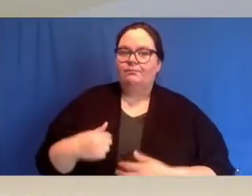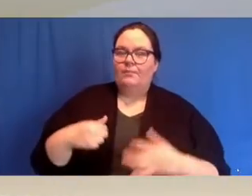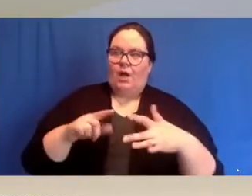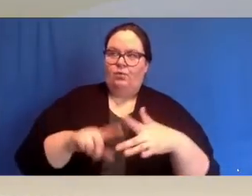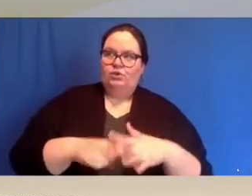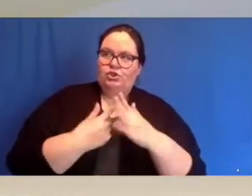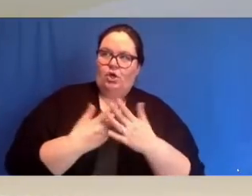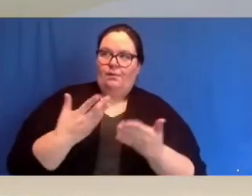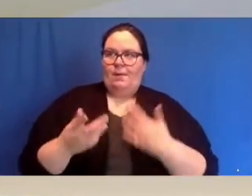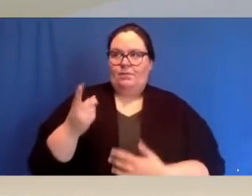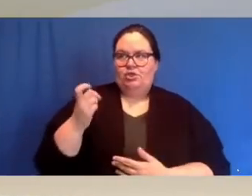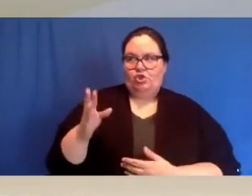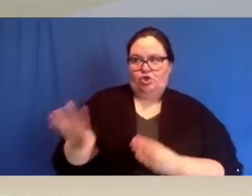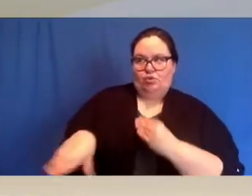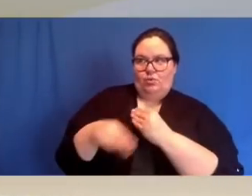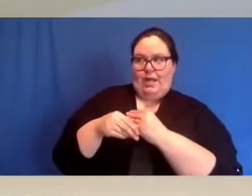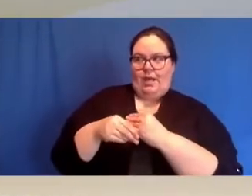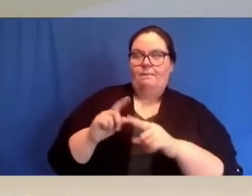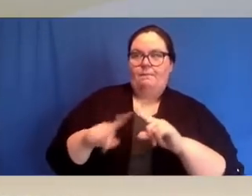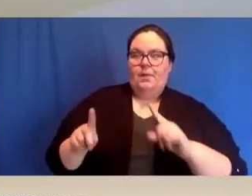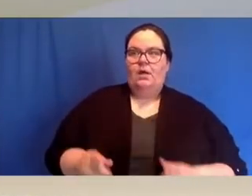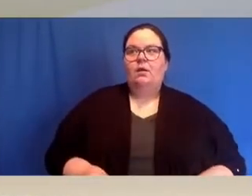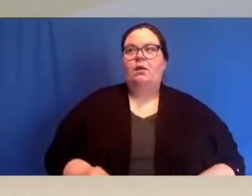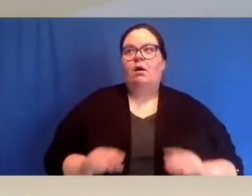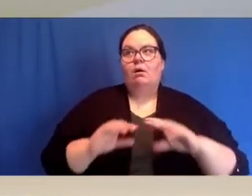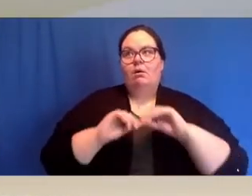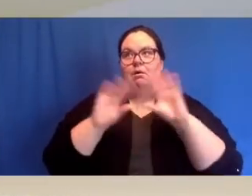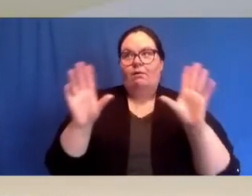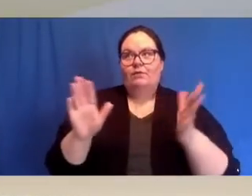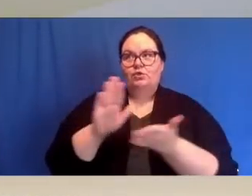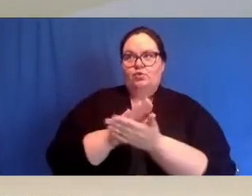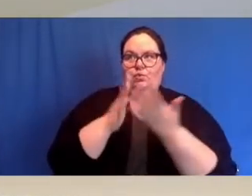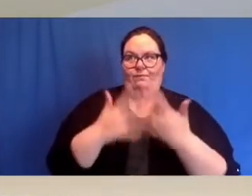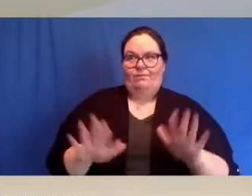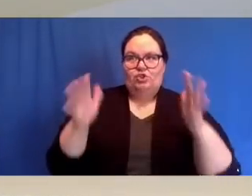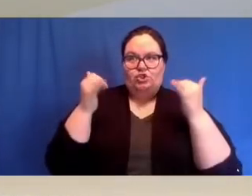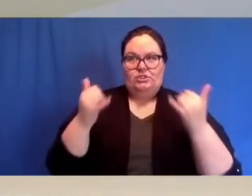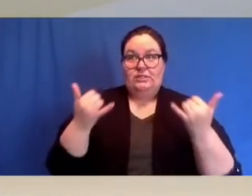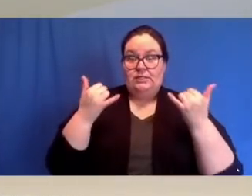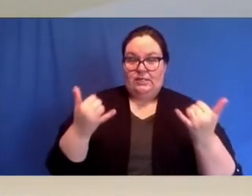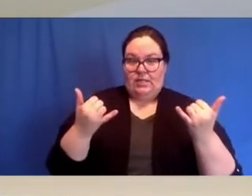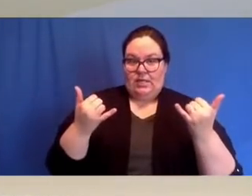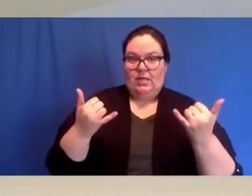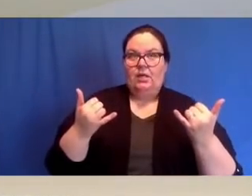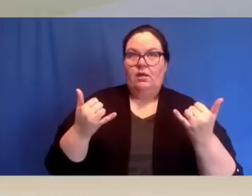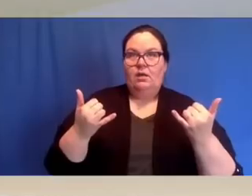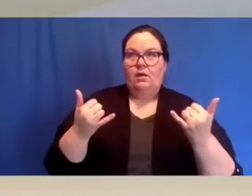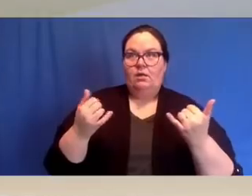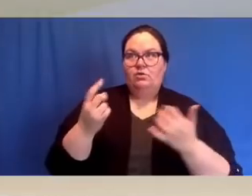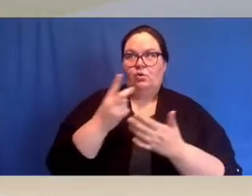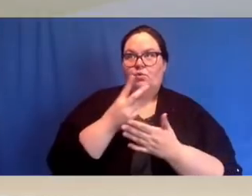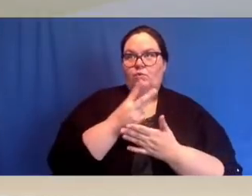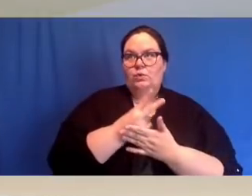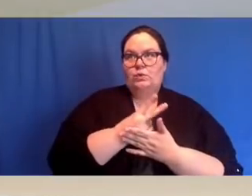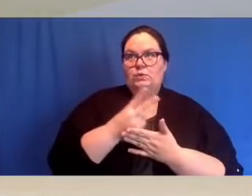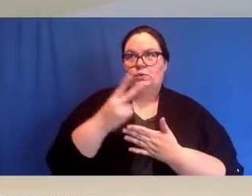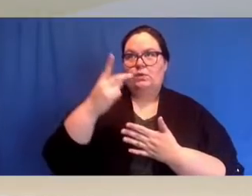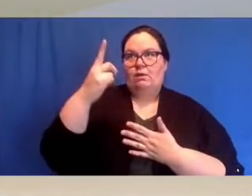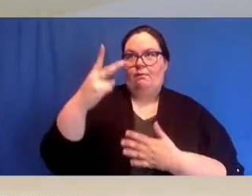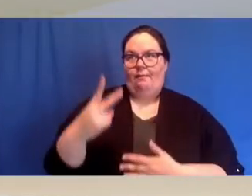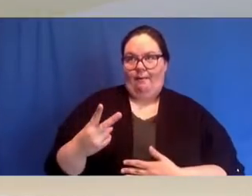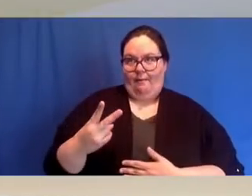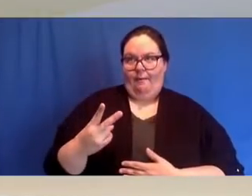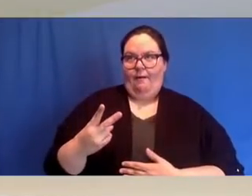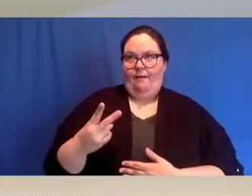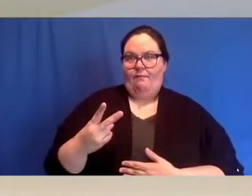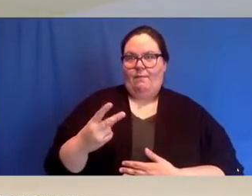you could add. But obviously, school ends today, and we'll be out for 2.5 weeks. Our bulk is scheduled